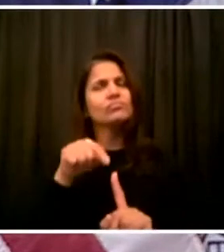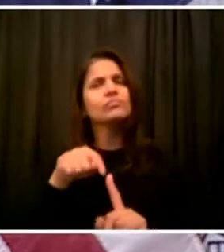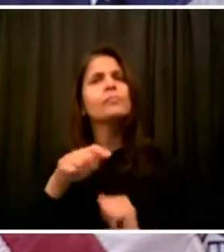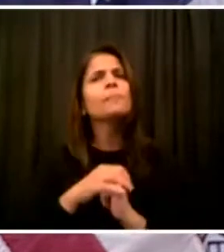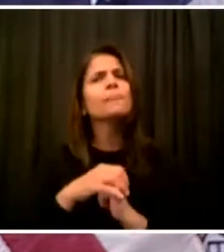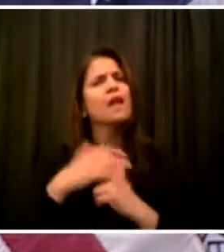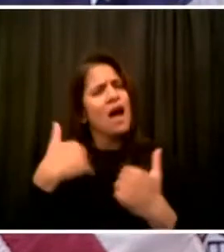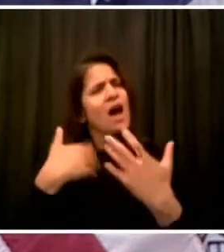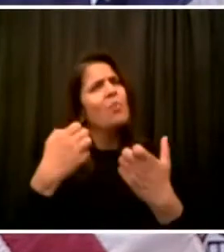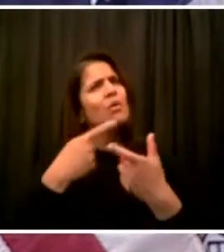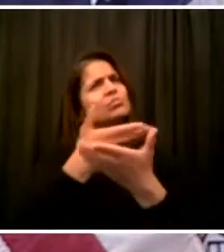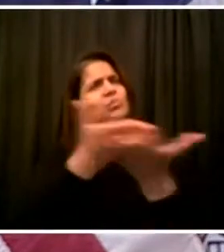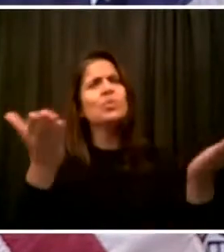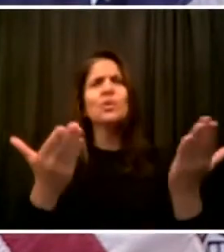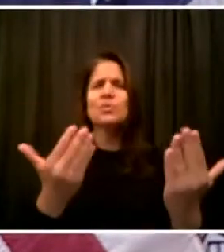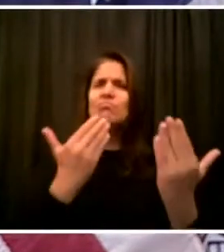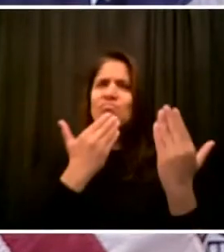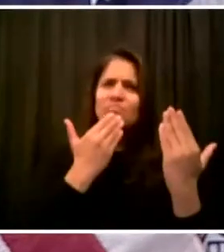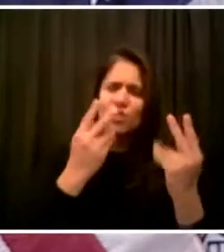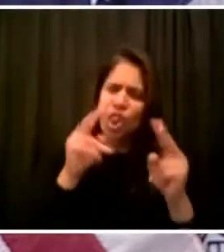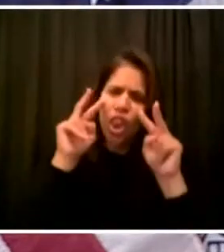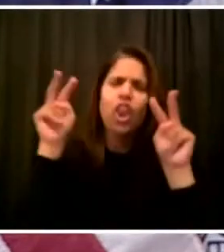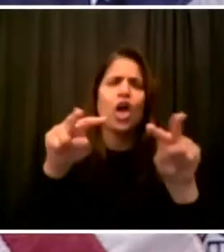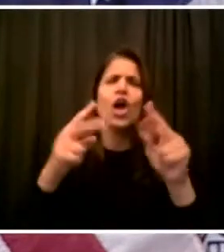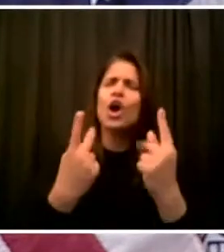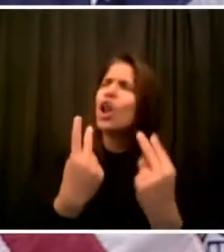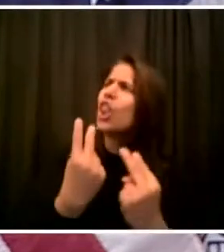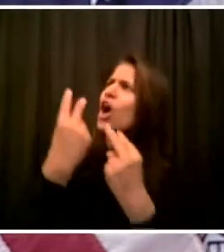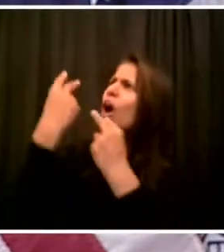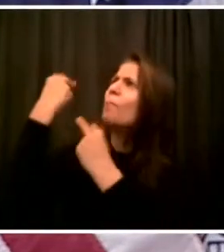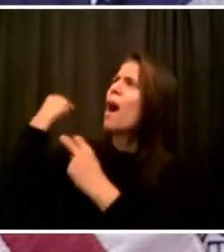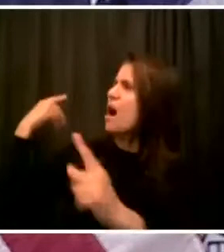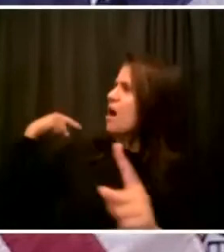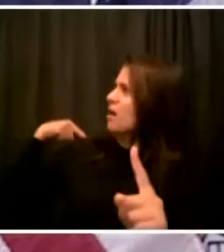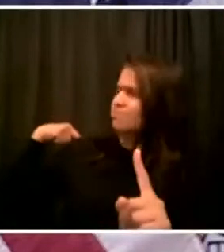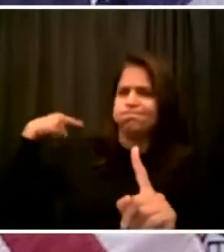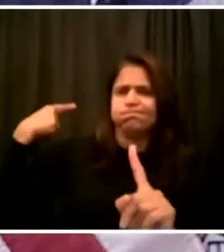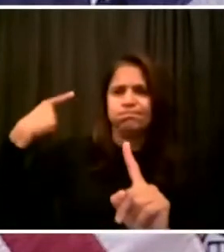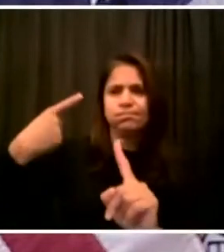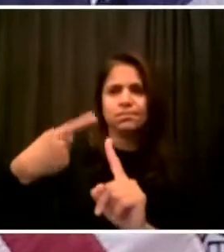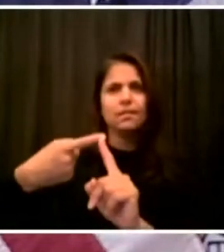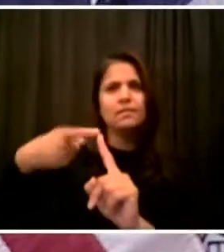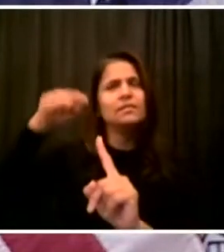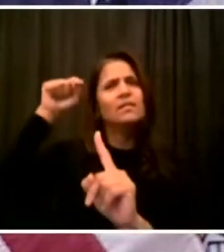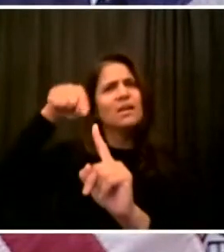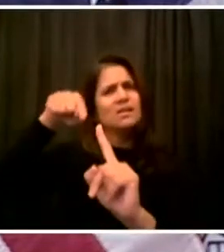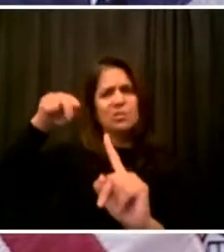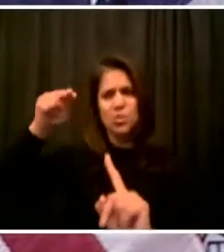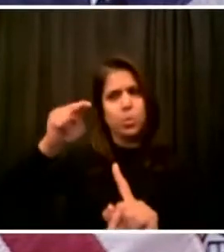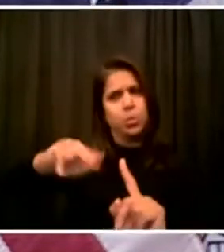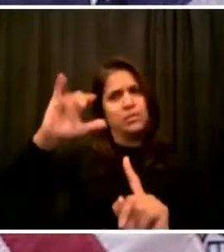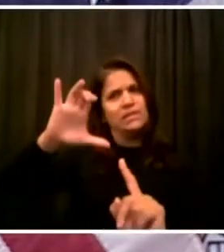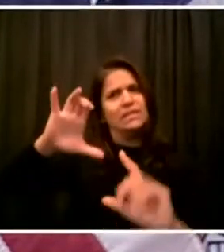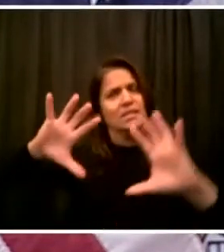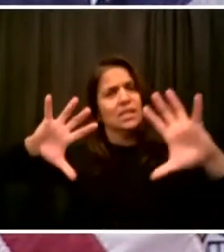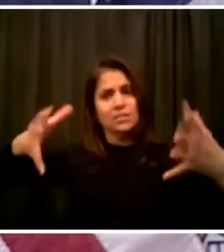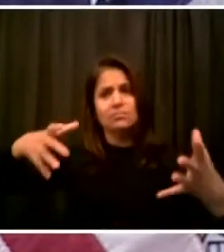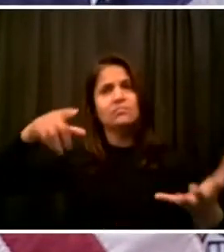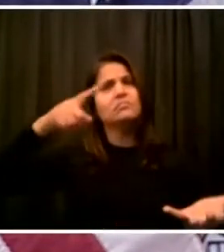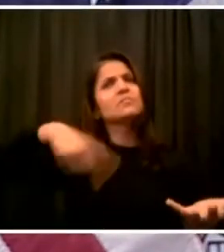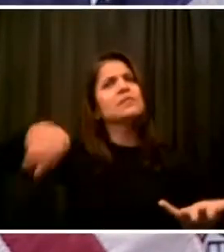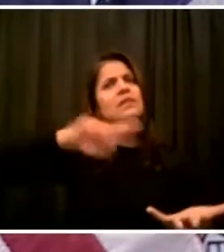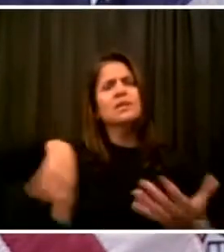to be the same forever. Like every other crisis, whether you're talking about the Great Depression or the fiscal crisis, every other crisis